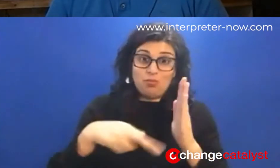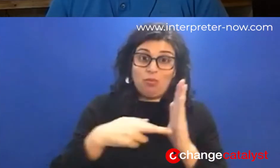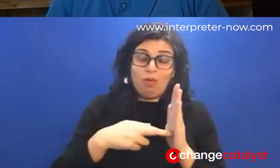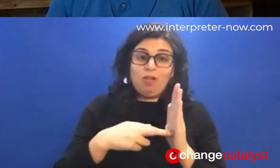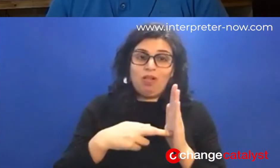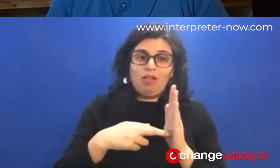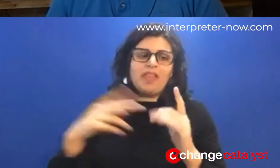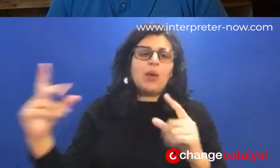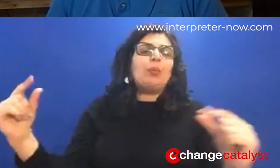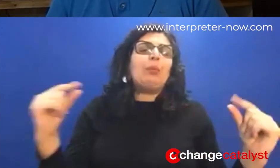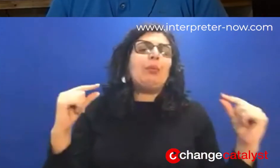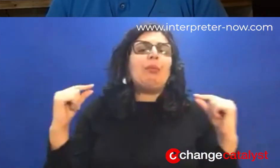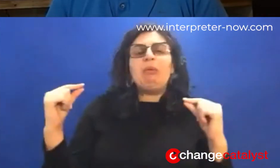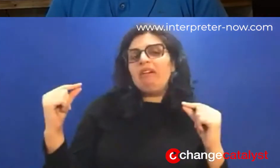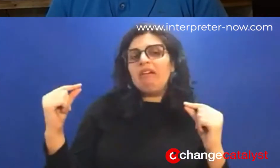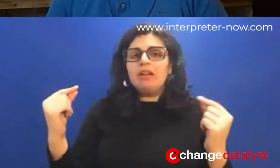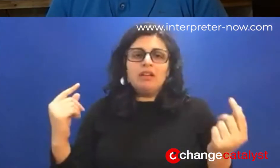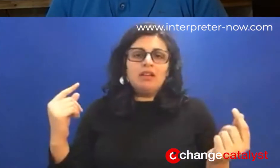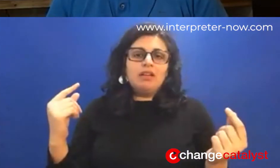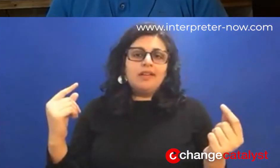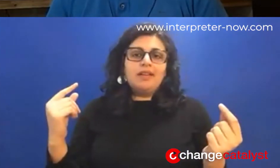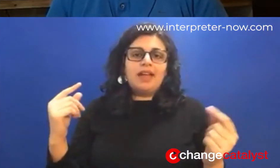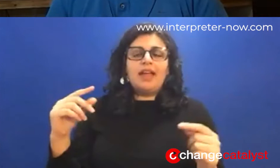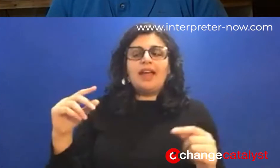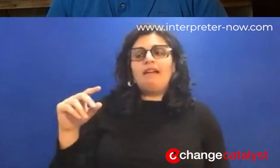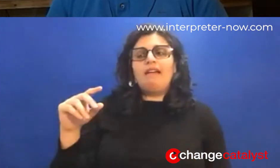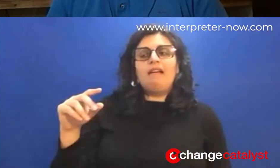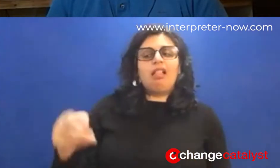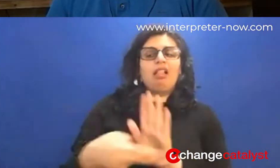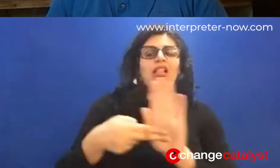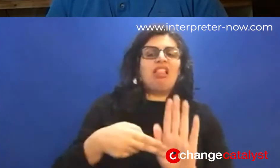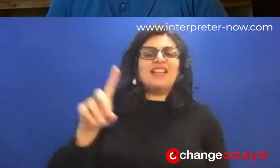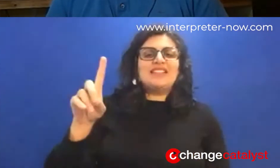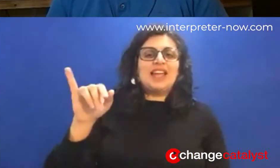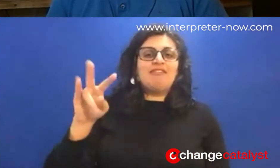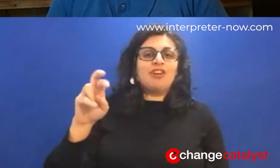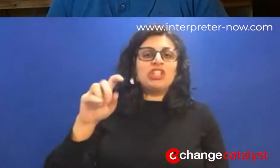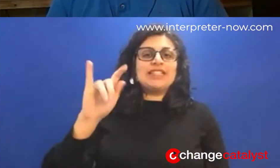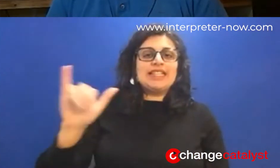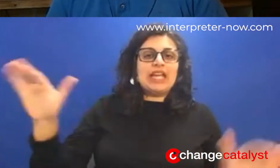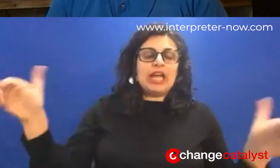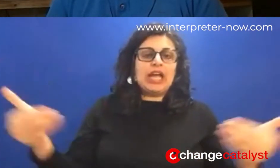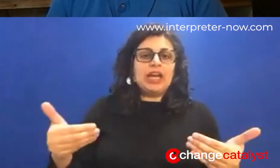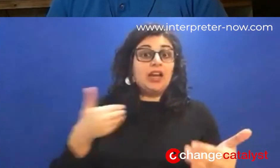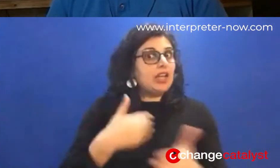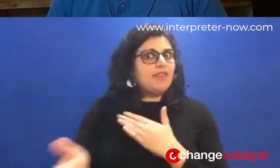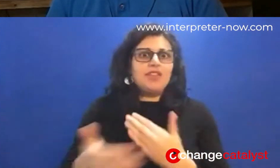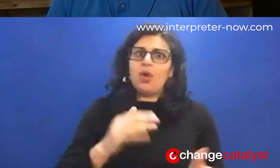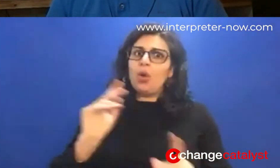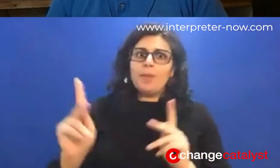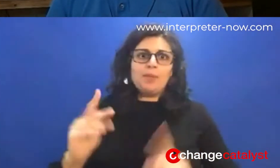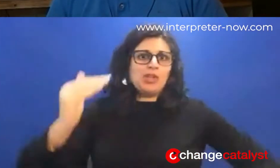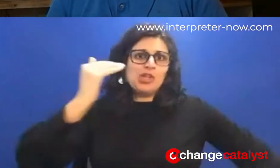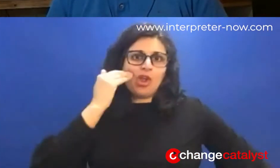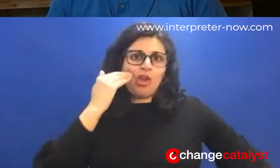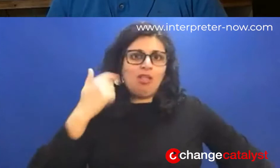whispers around me being a diversity hire, even though folks understood and knew that I